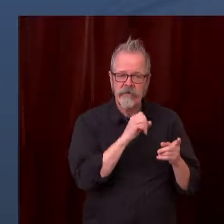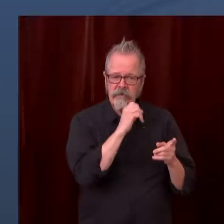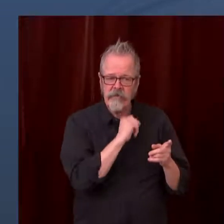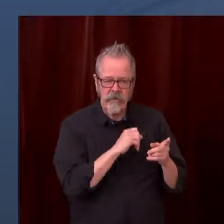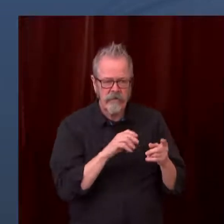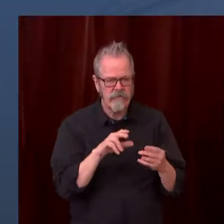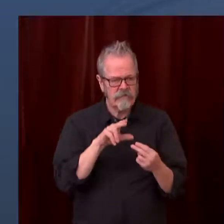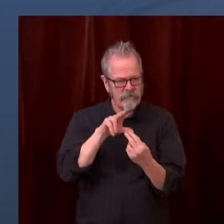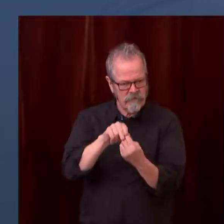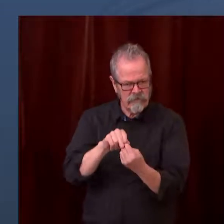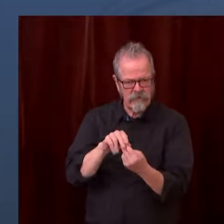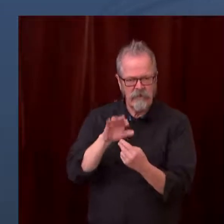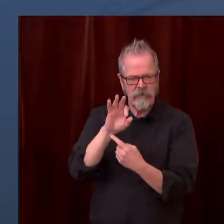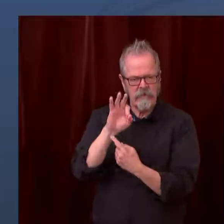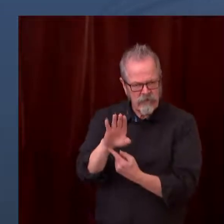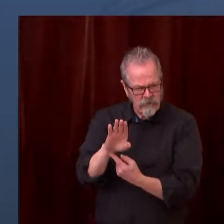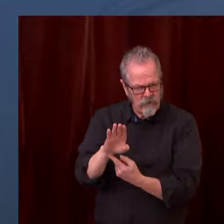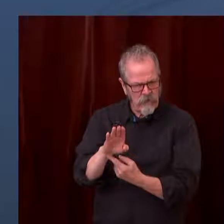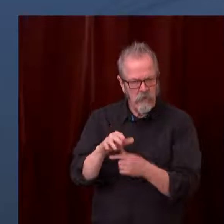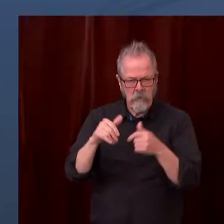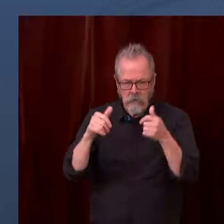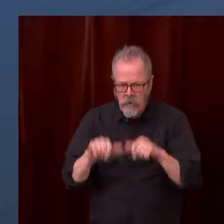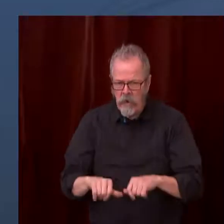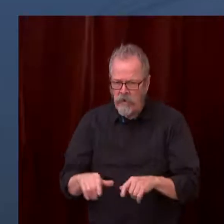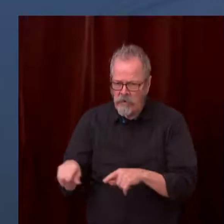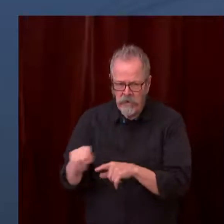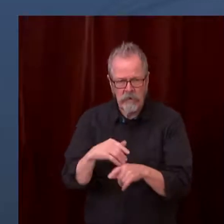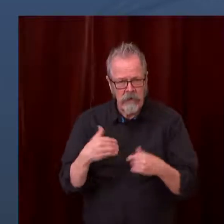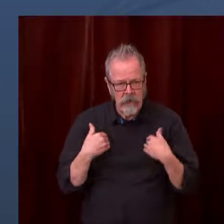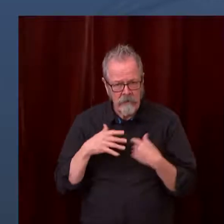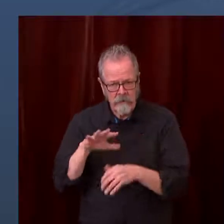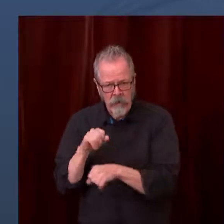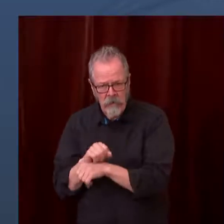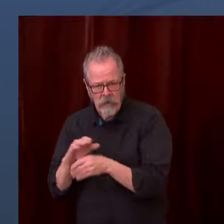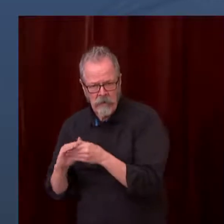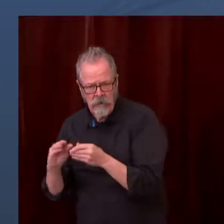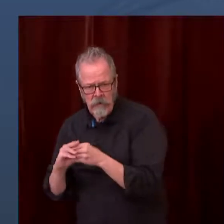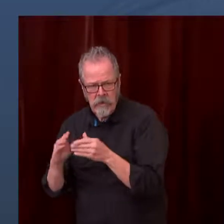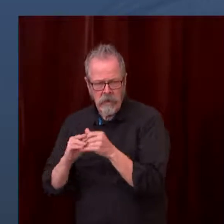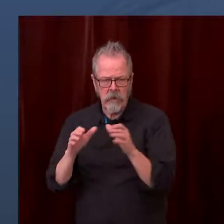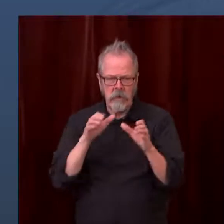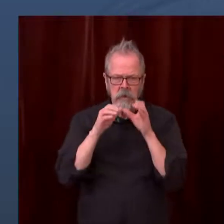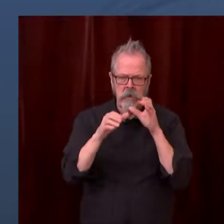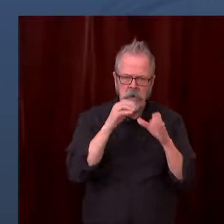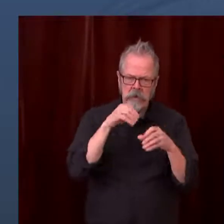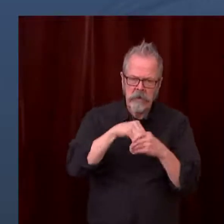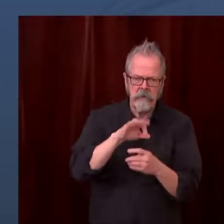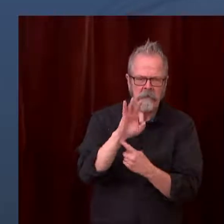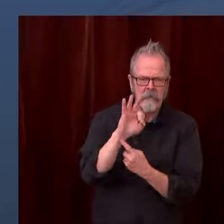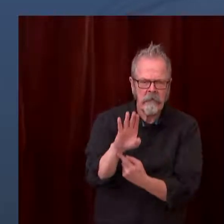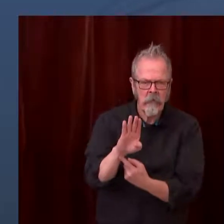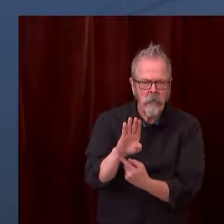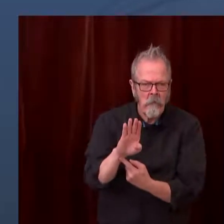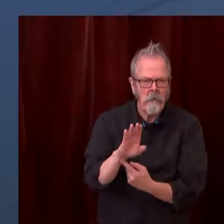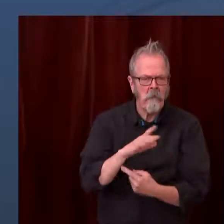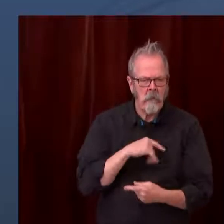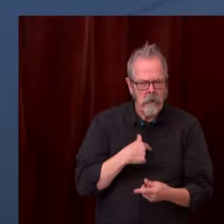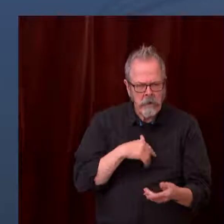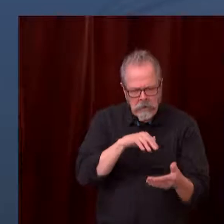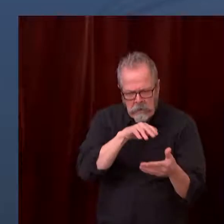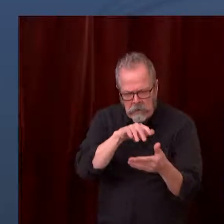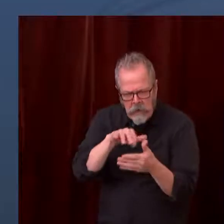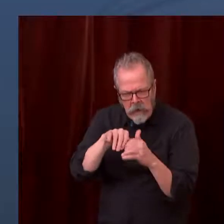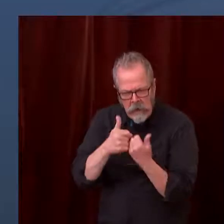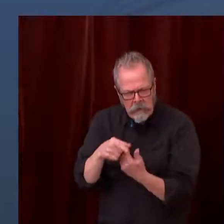the messages. And we want to learn from them as well. So that is exactly what this is about, is continuing to stay ahead of this, continuing